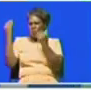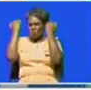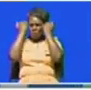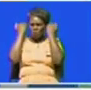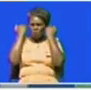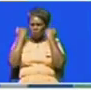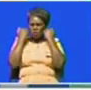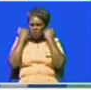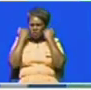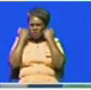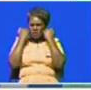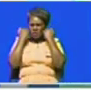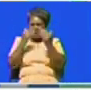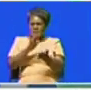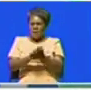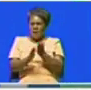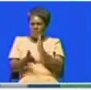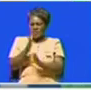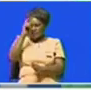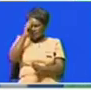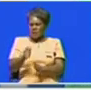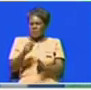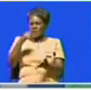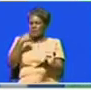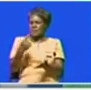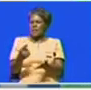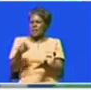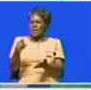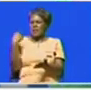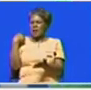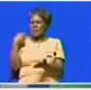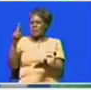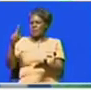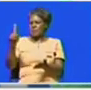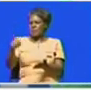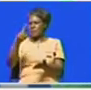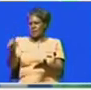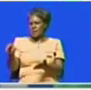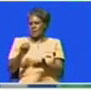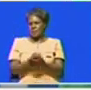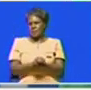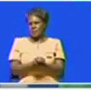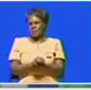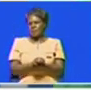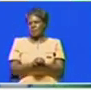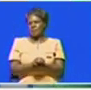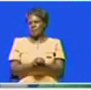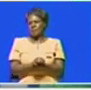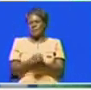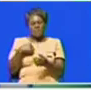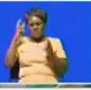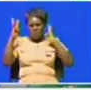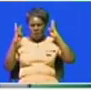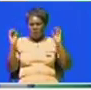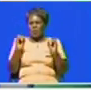Court, there was nothing in the judgment that said that those numbers were not right. So let's begin there. So I'm not